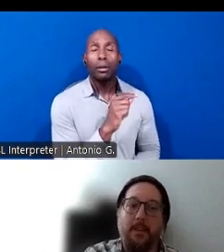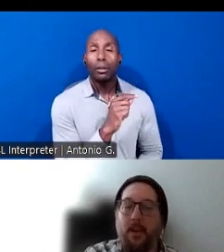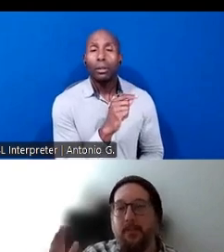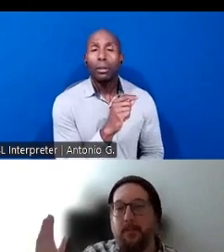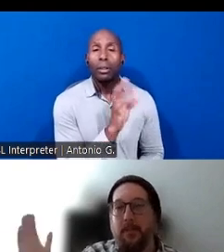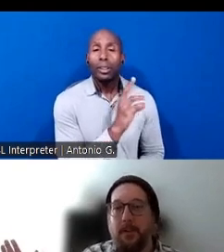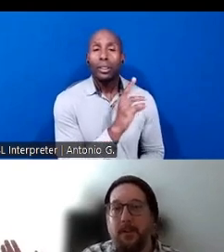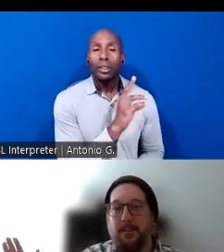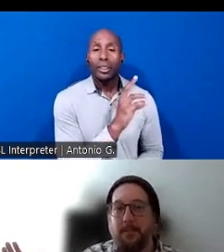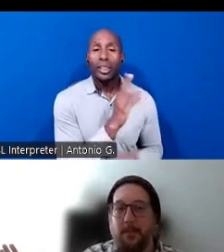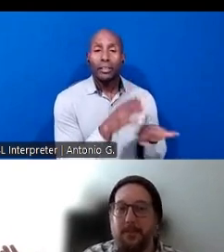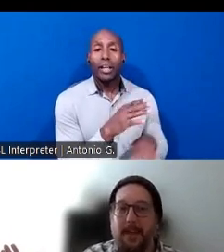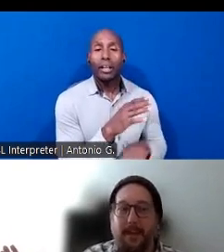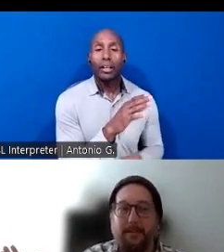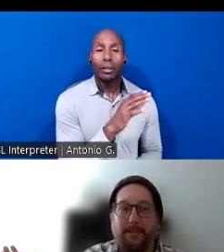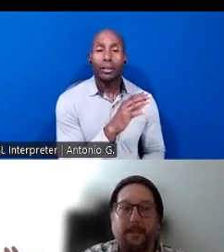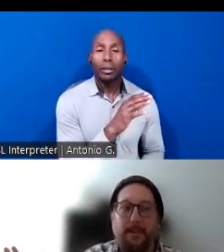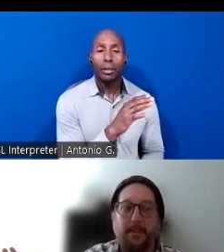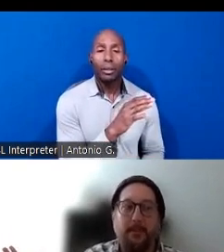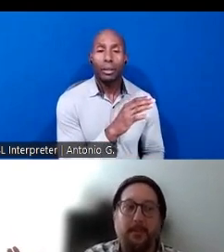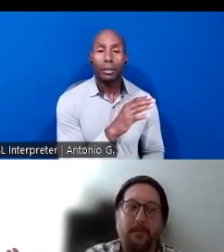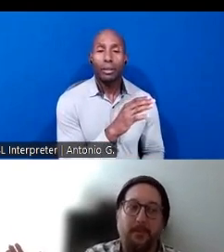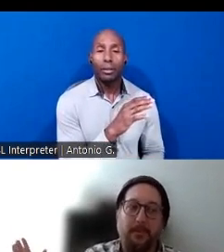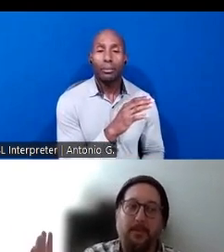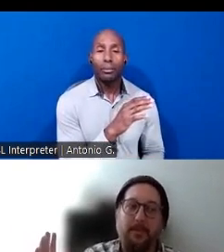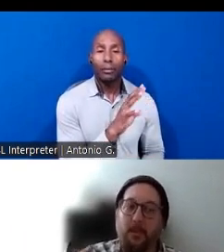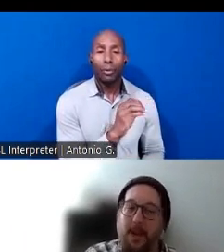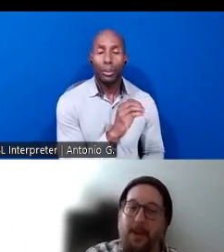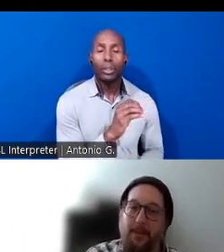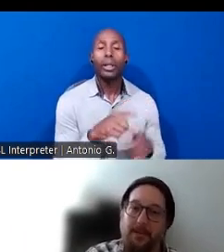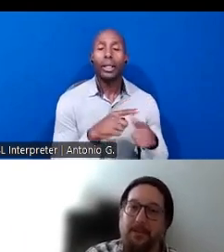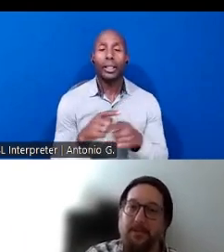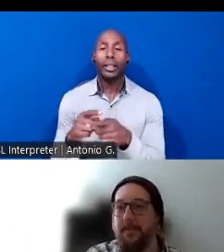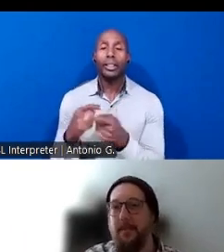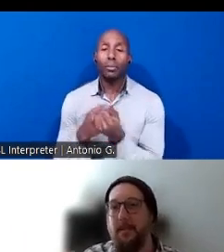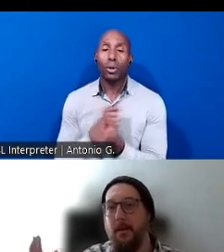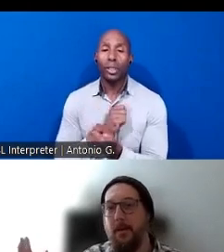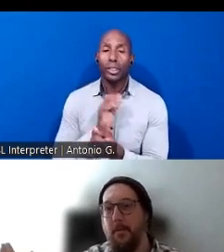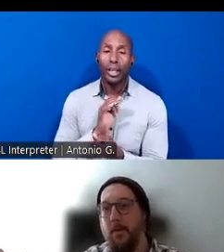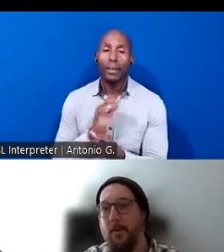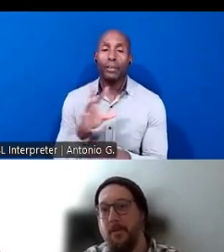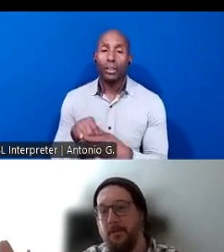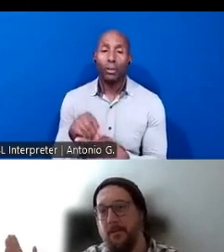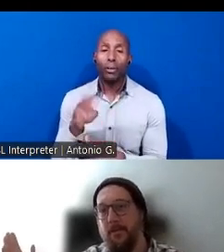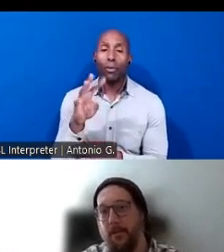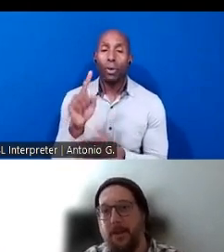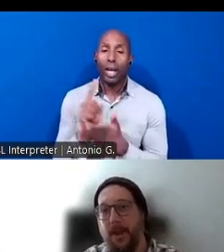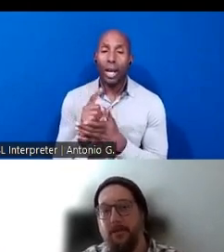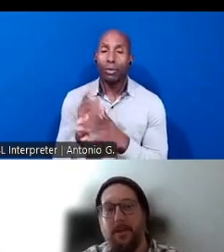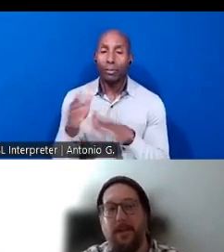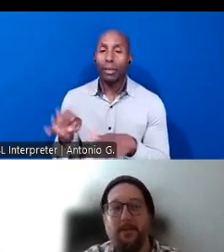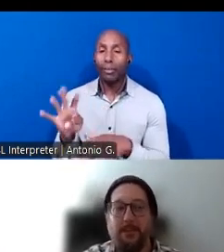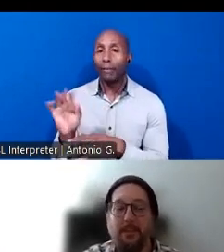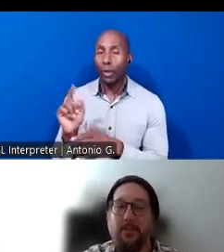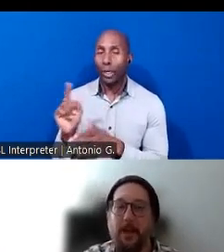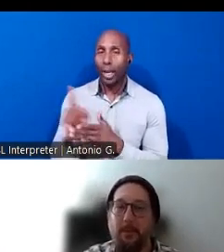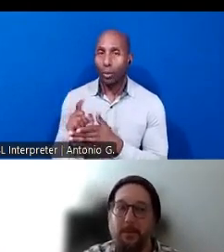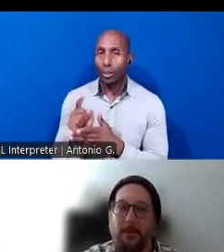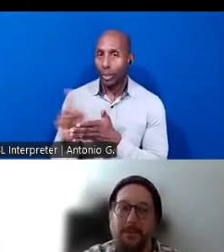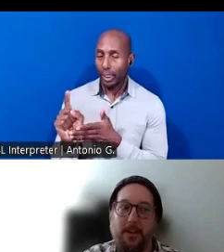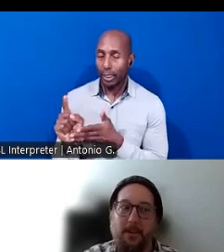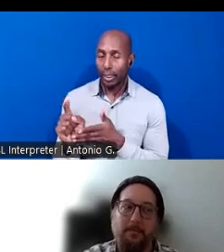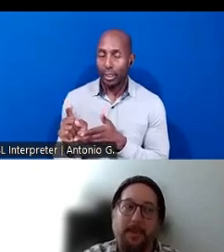then they're going to also be working as a support staff to include 4 hours over 40 hours a week, which gives you